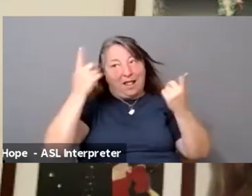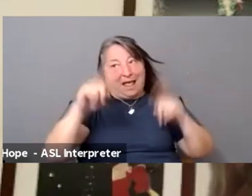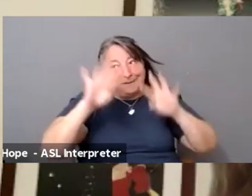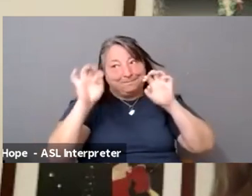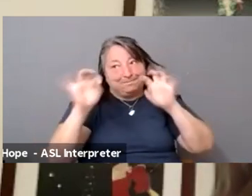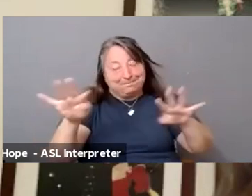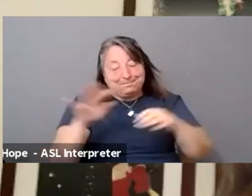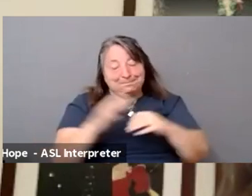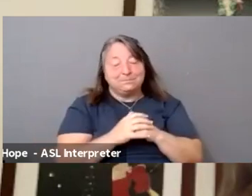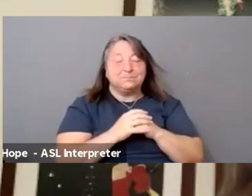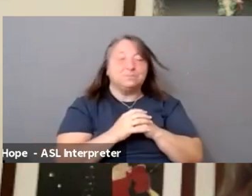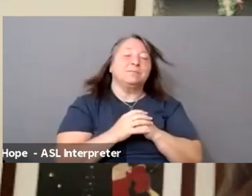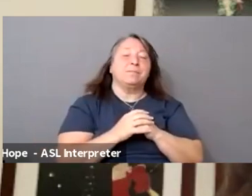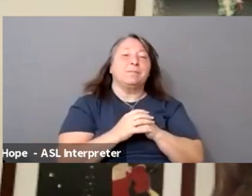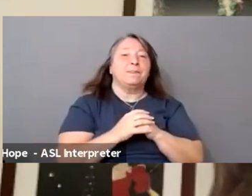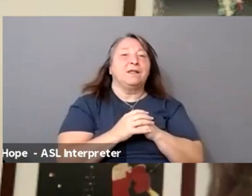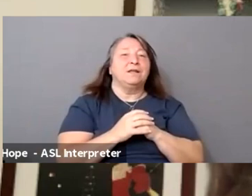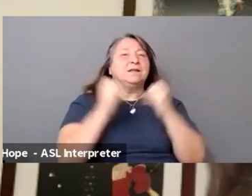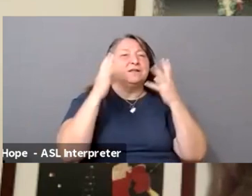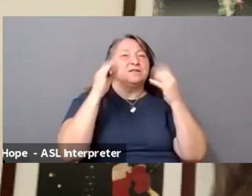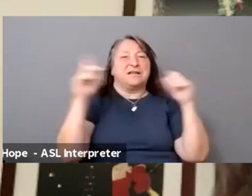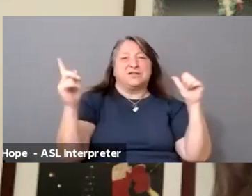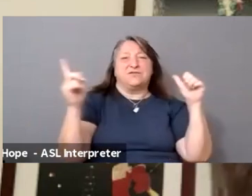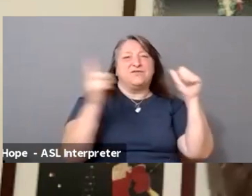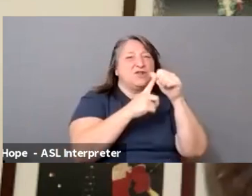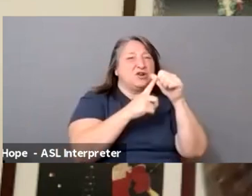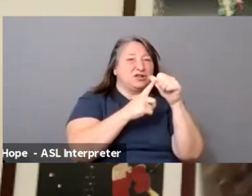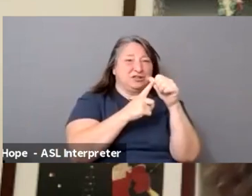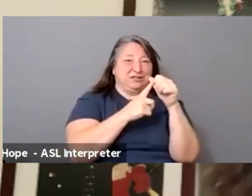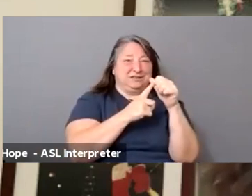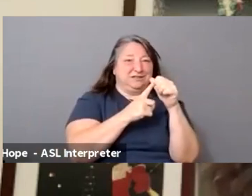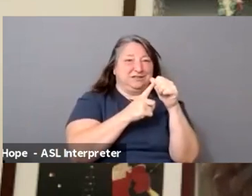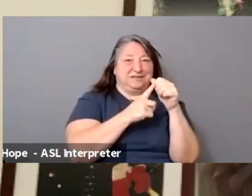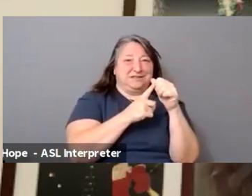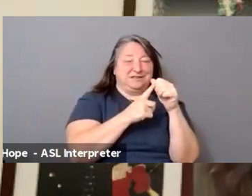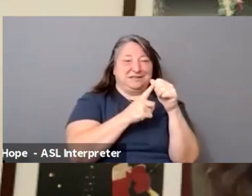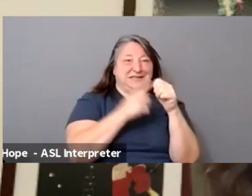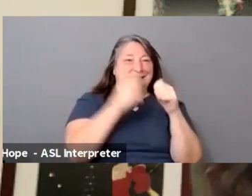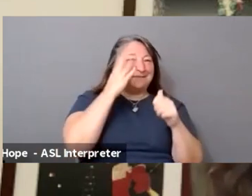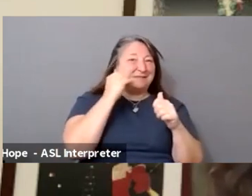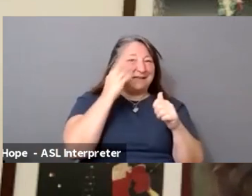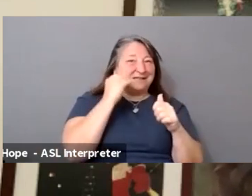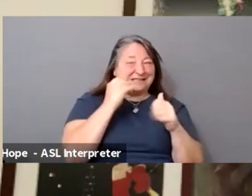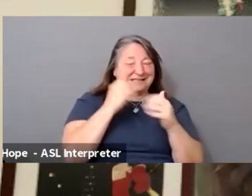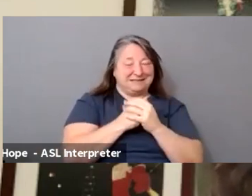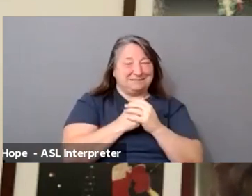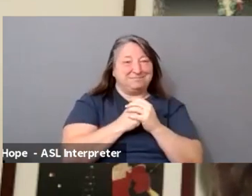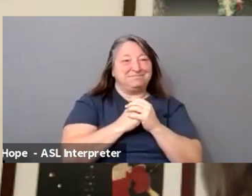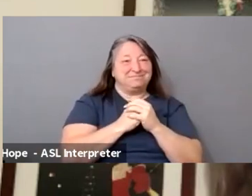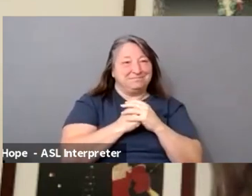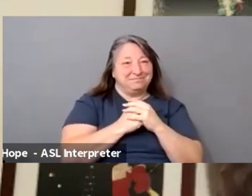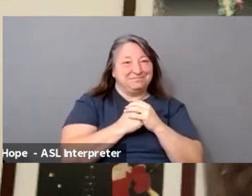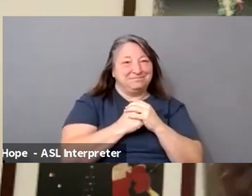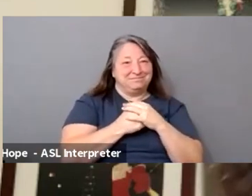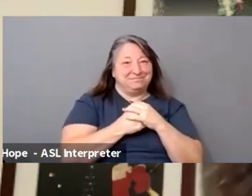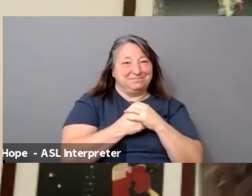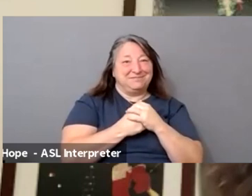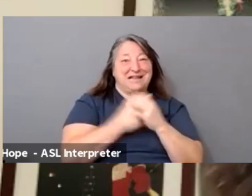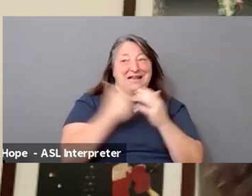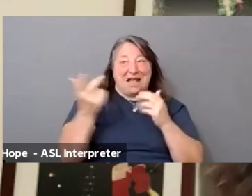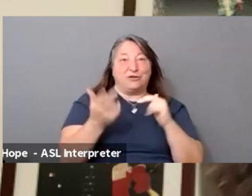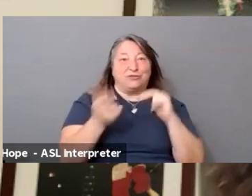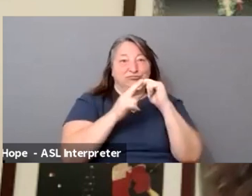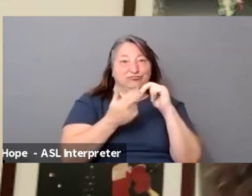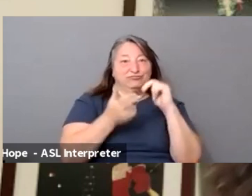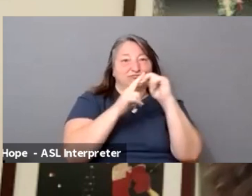know, it's, there's so many first evers that you're having, but, and now you're building on it. And I do